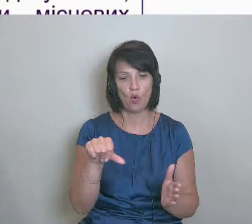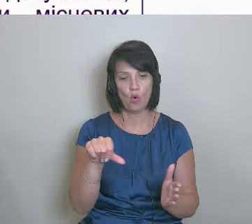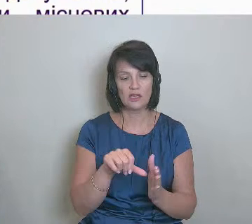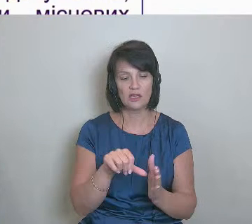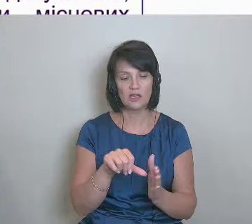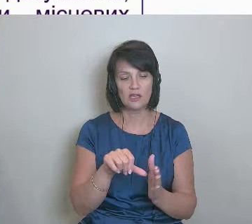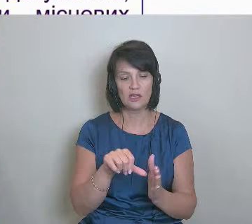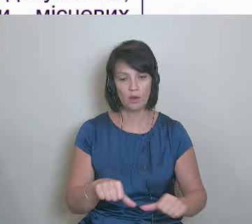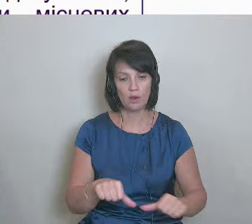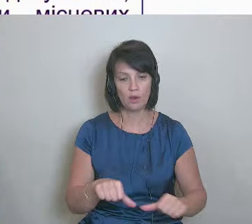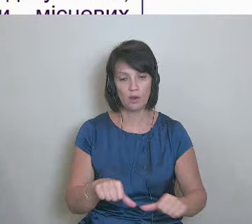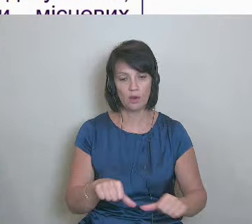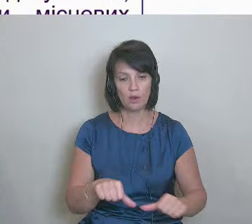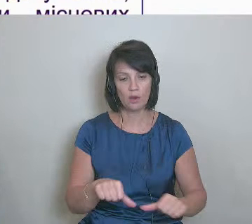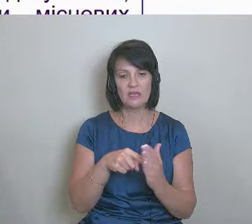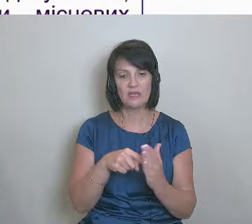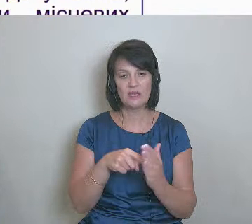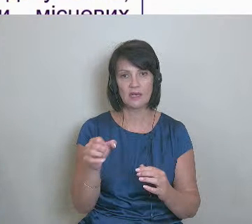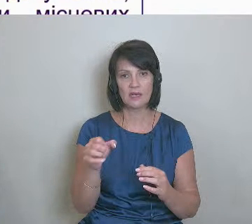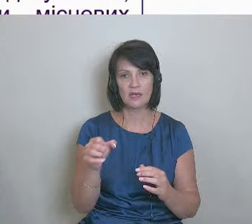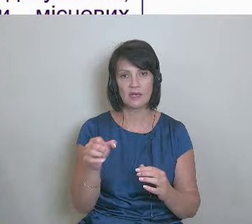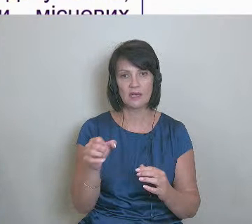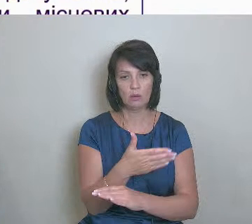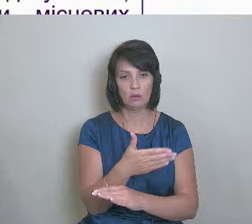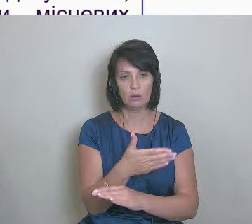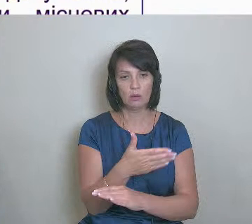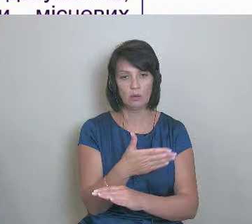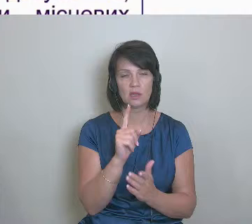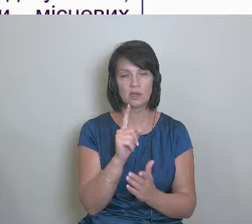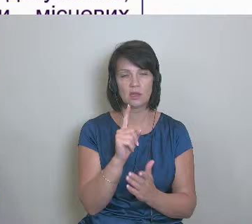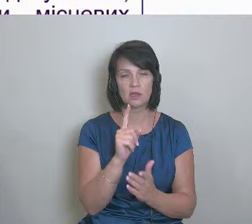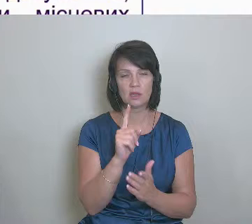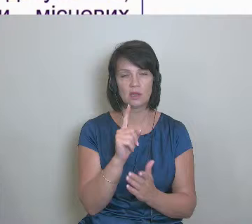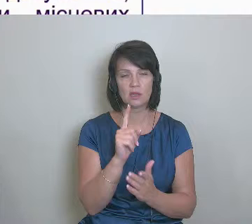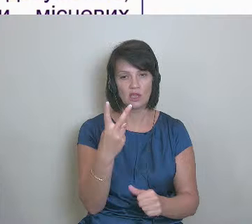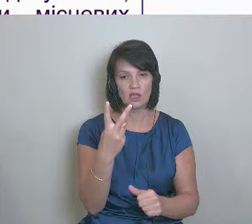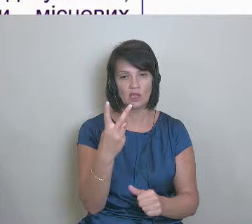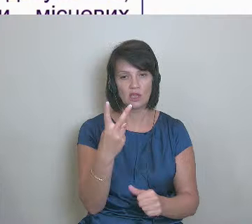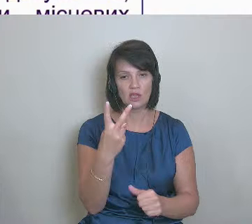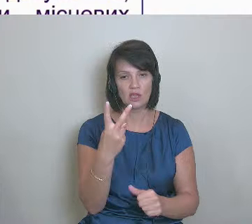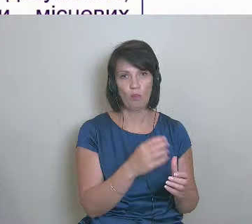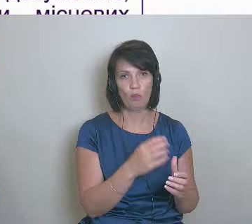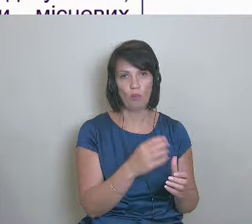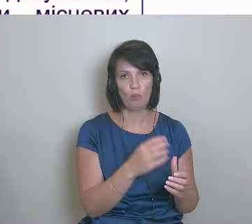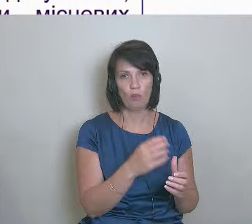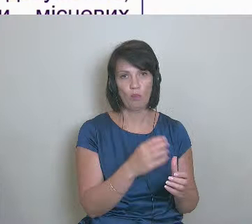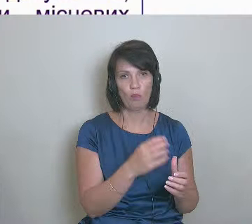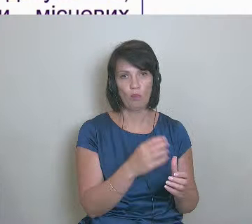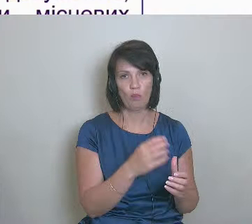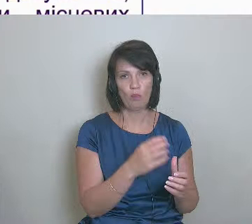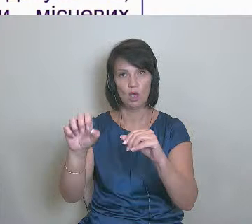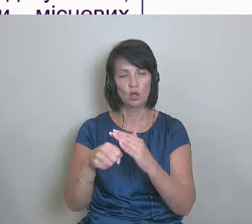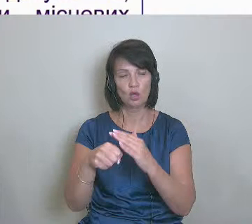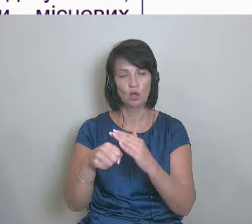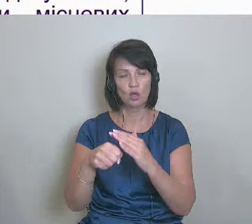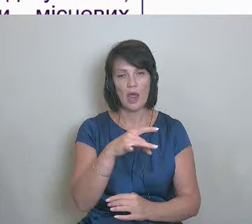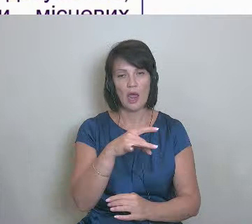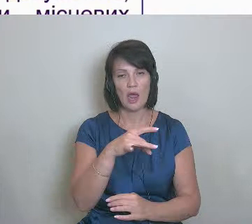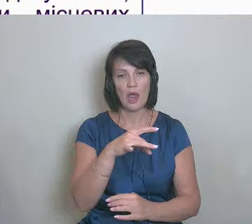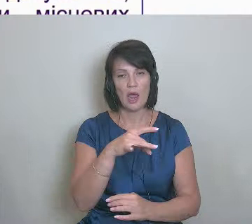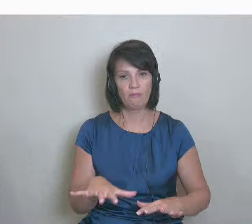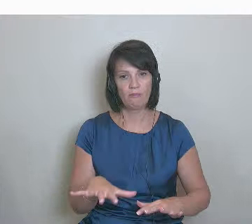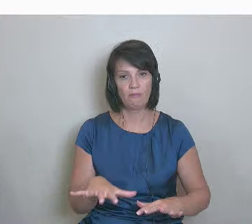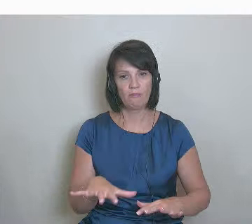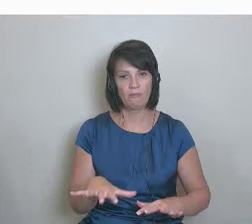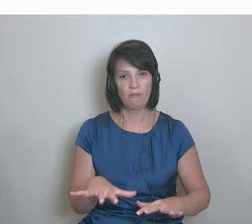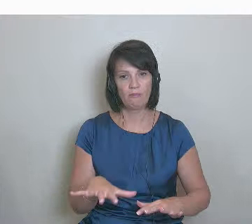the TCs in the cities with the rayon divisions have to form two groups. One group is going to go to the